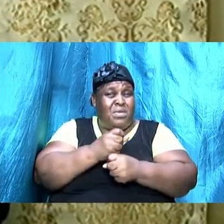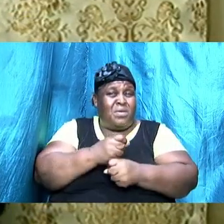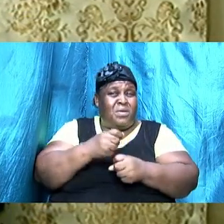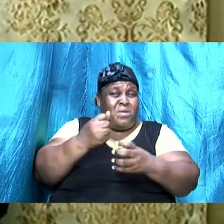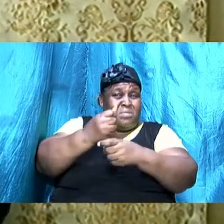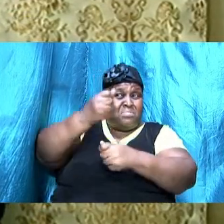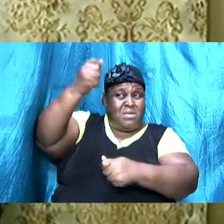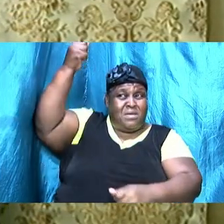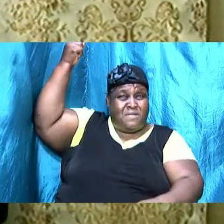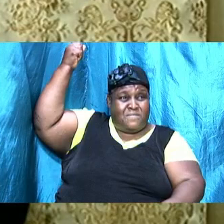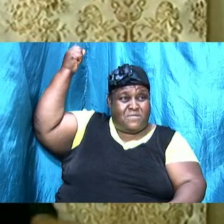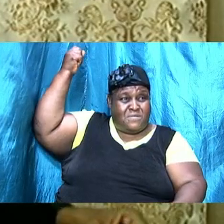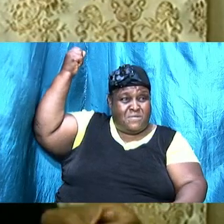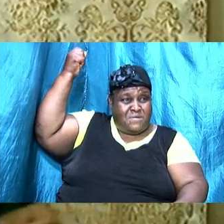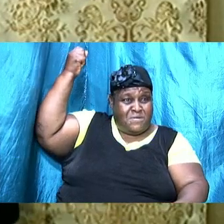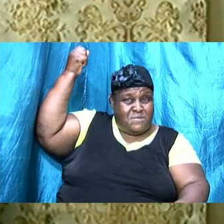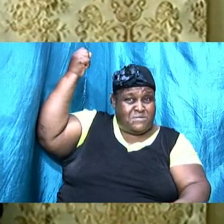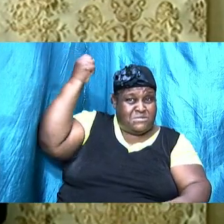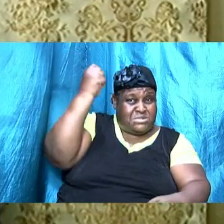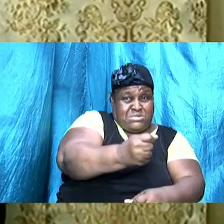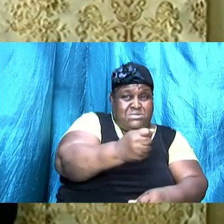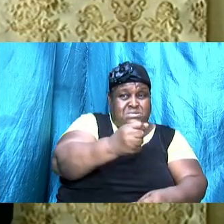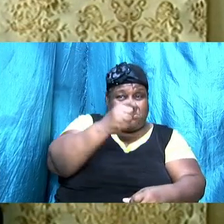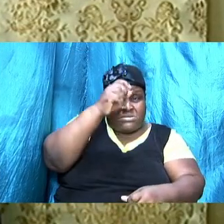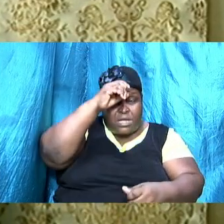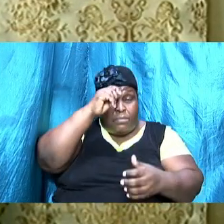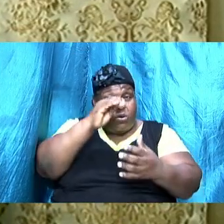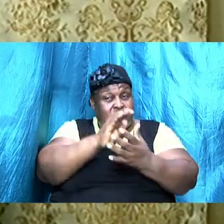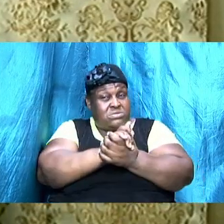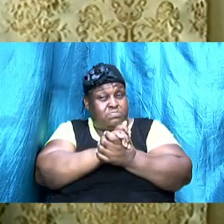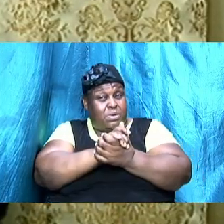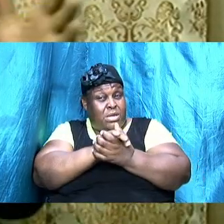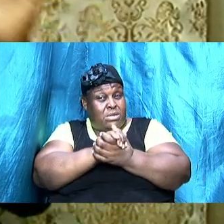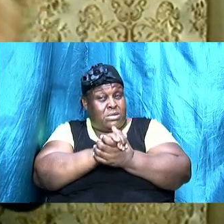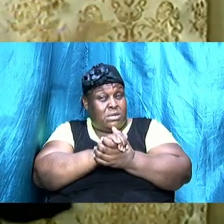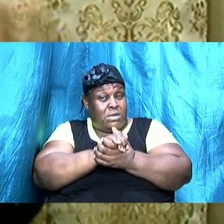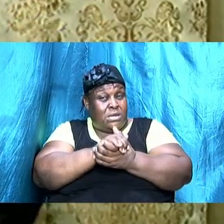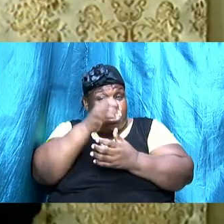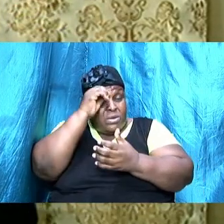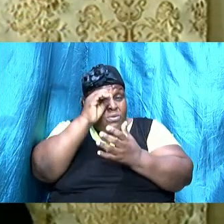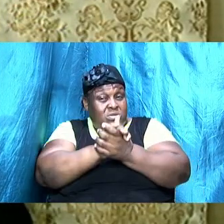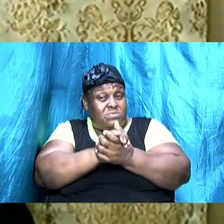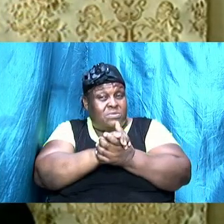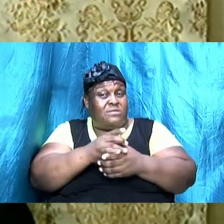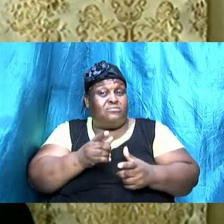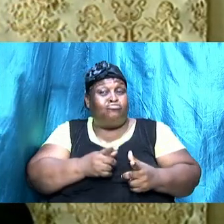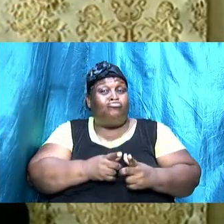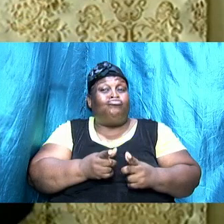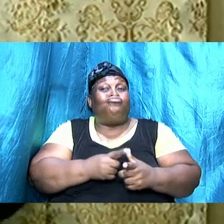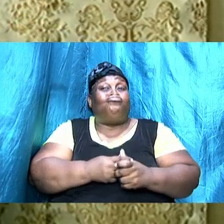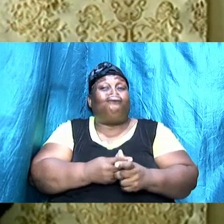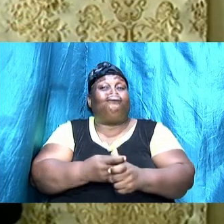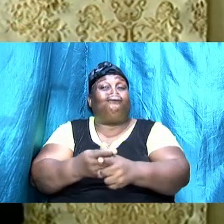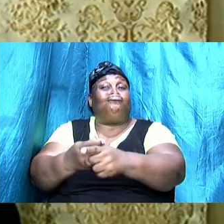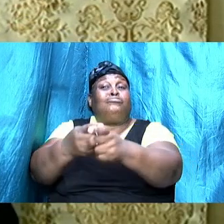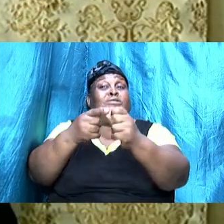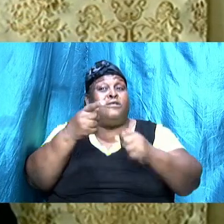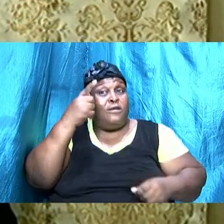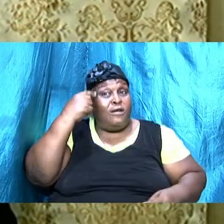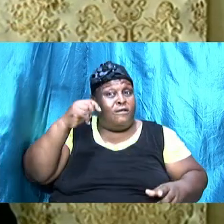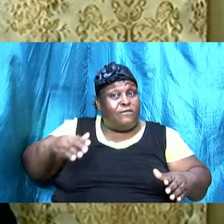Christian wife who take knife and cut up their husband to kill them, and the husband had to run out for dear life. It